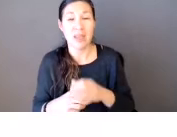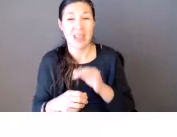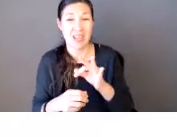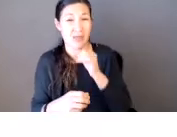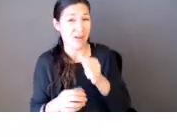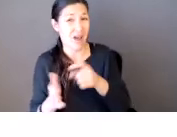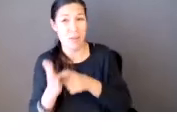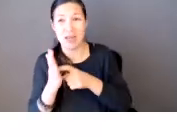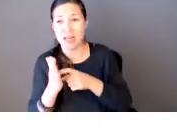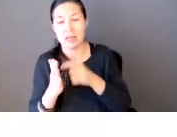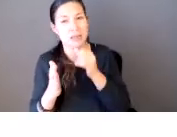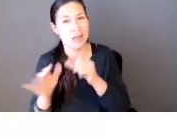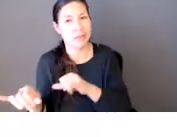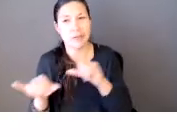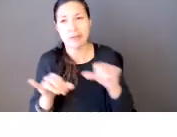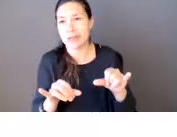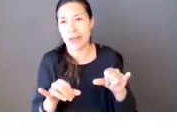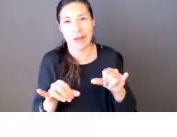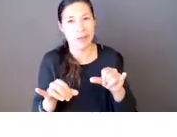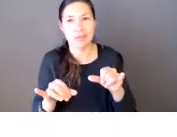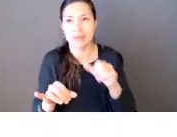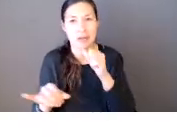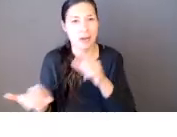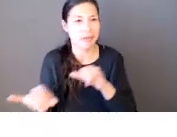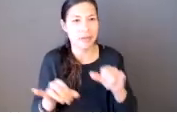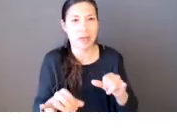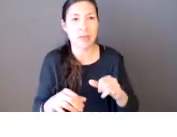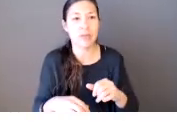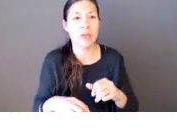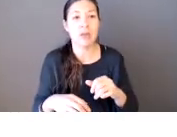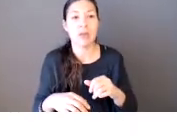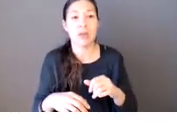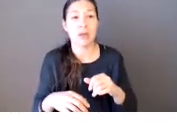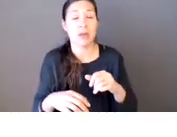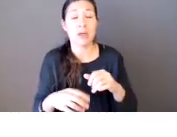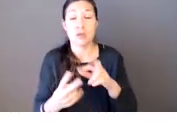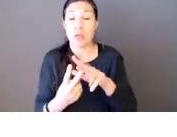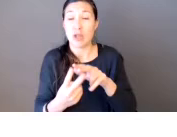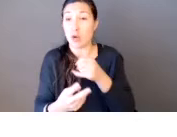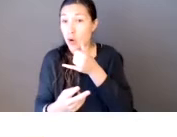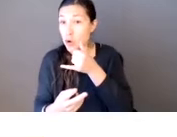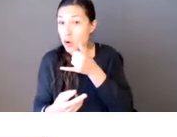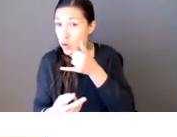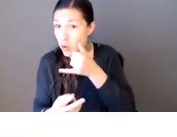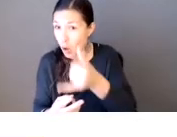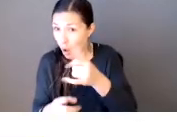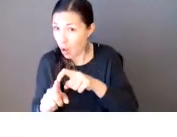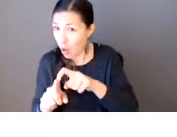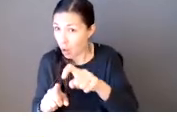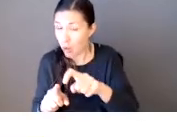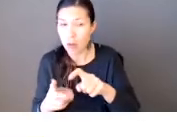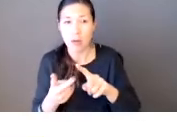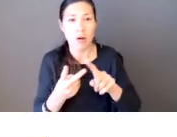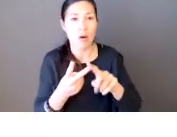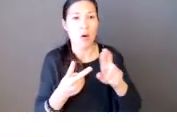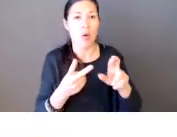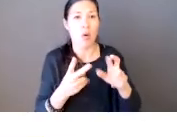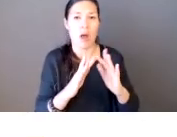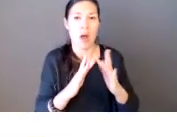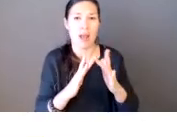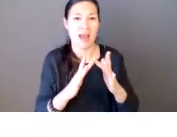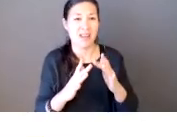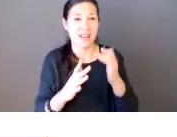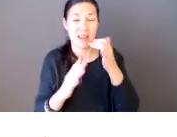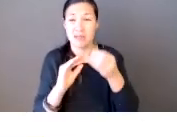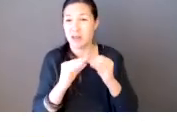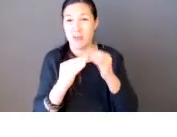do. Simply put, you file by calling the number I'm going to give you, or you file online. The number has not changed